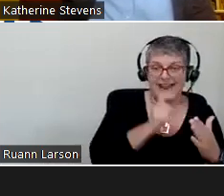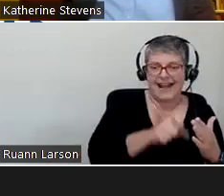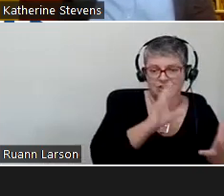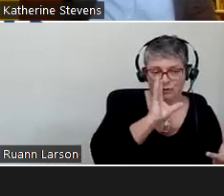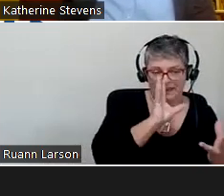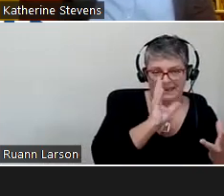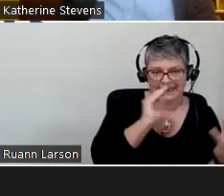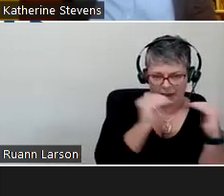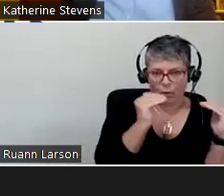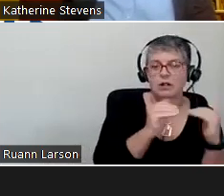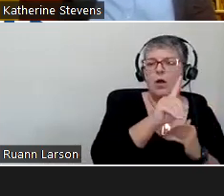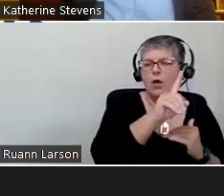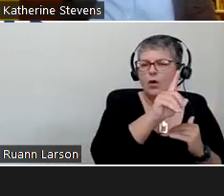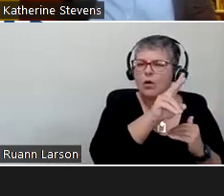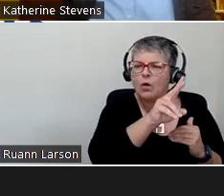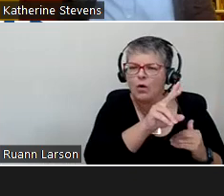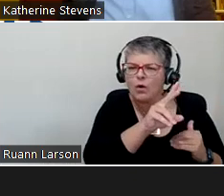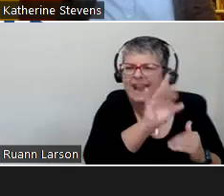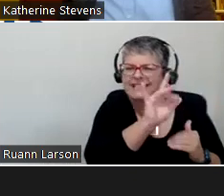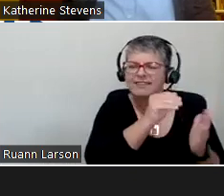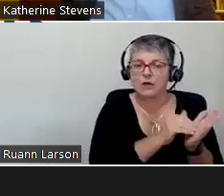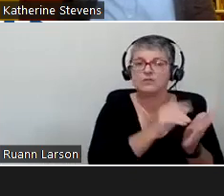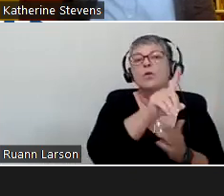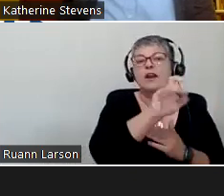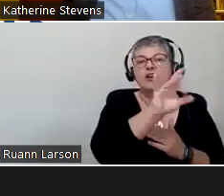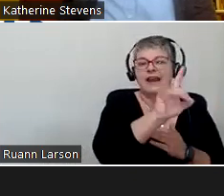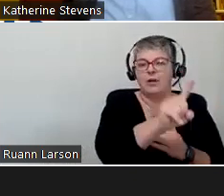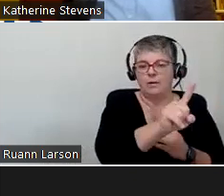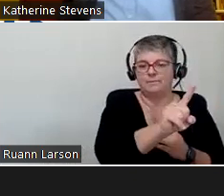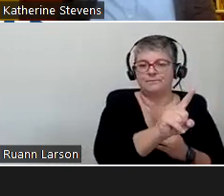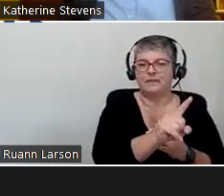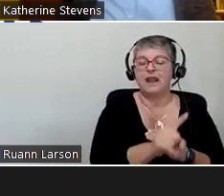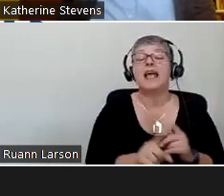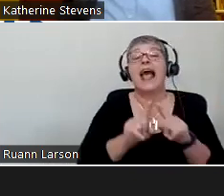$18,181. And then it makes your total indirect cost